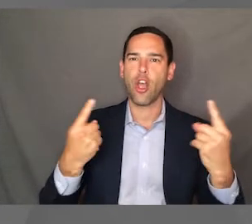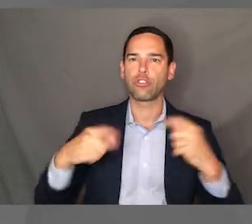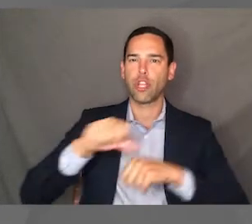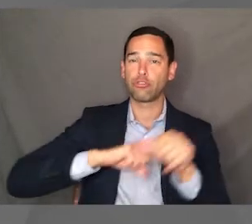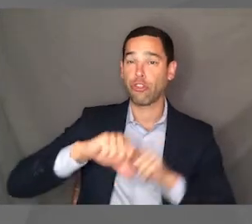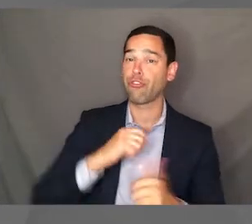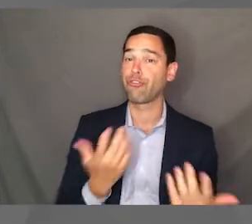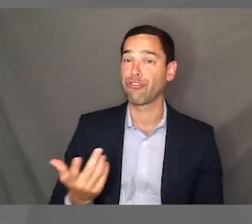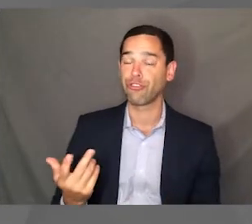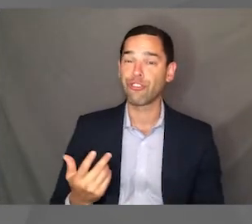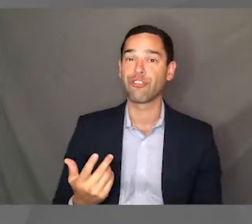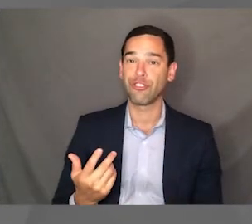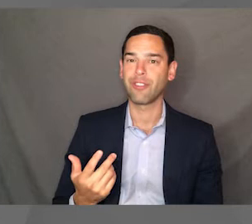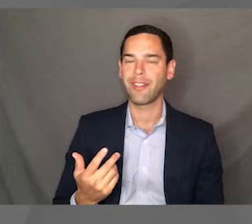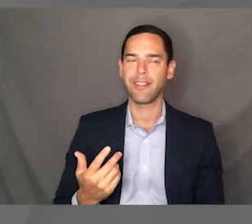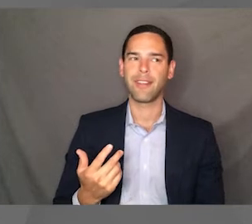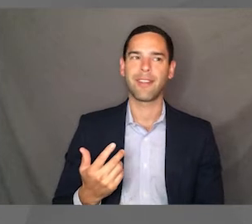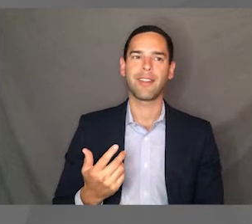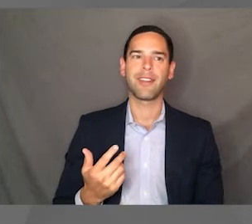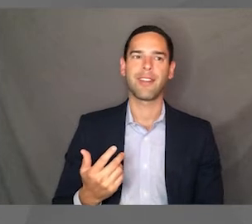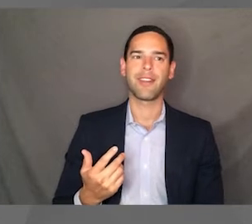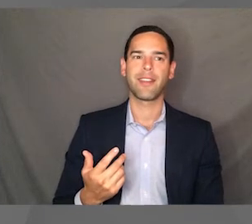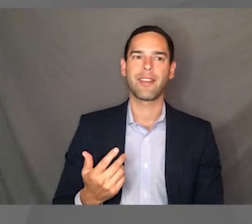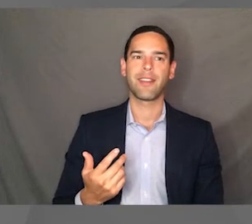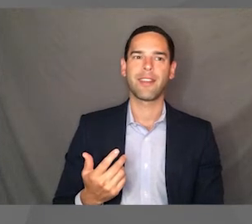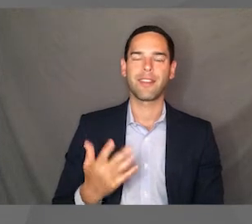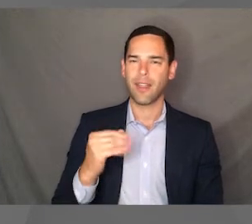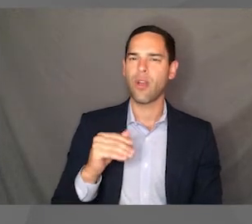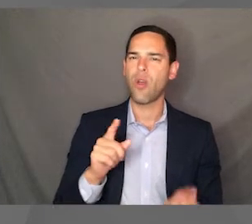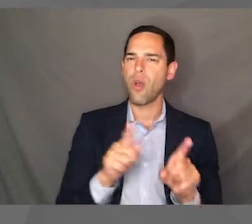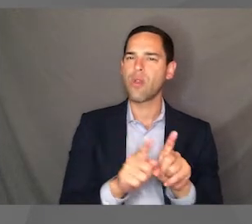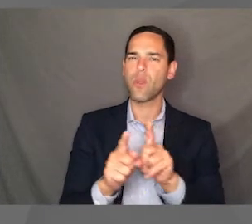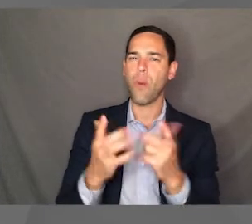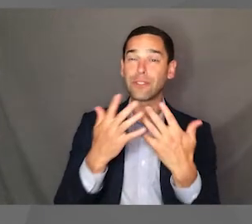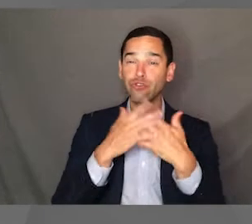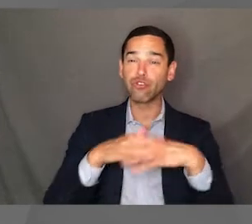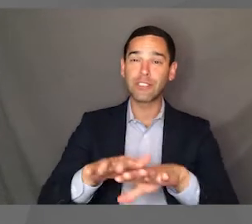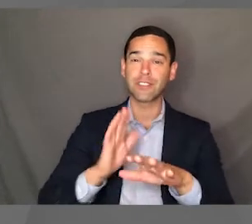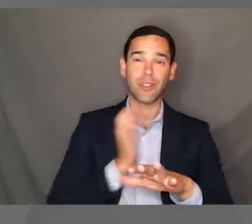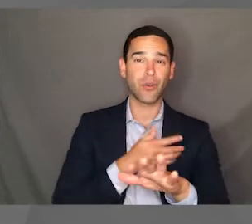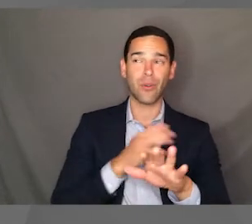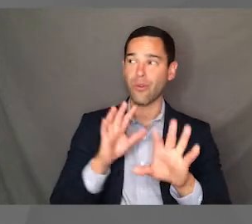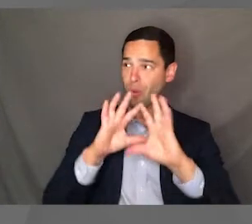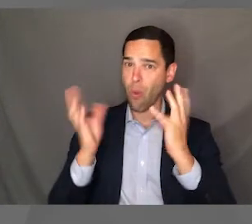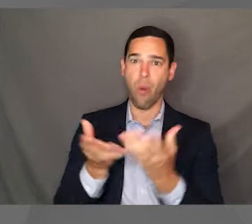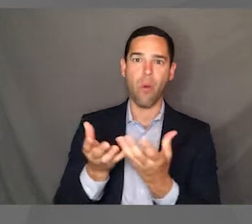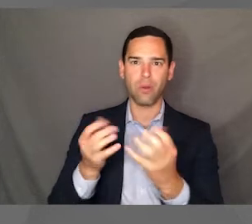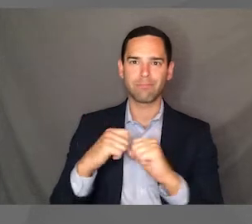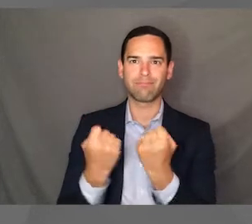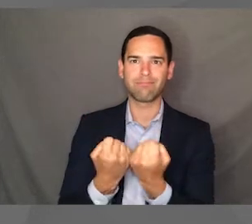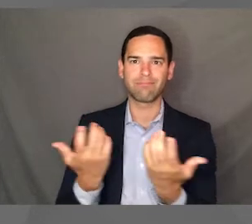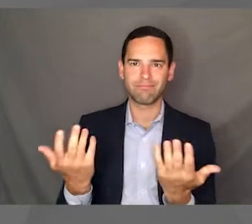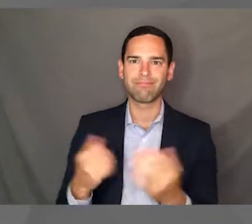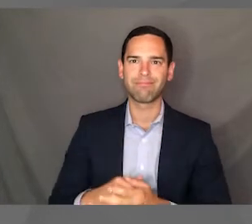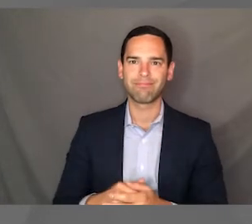understand each other, and it also integrates the whole community, includes people